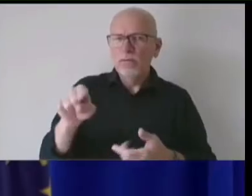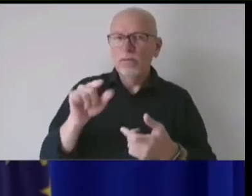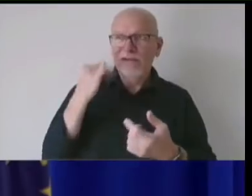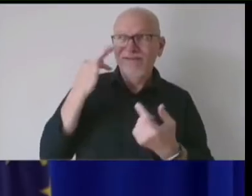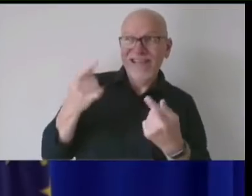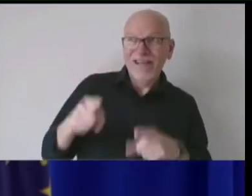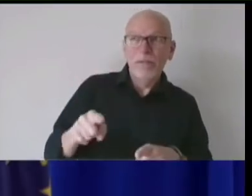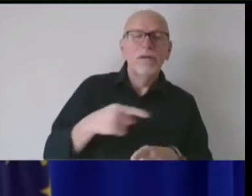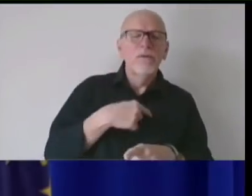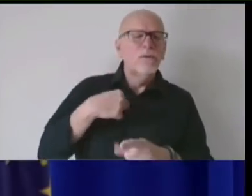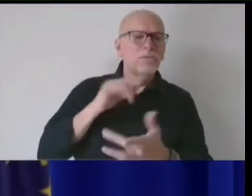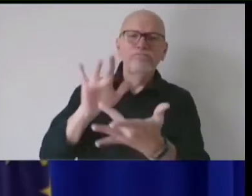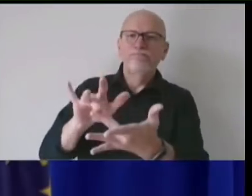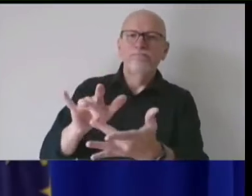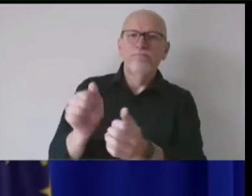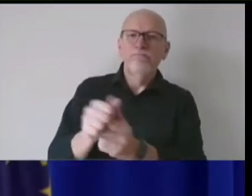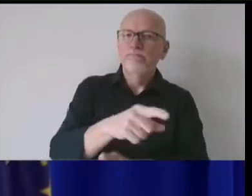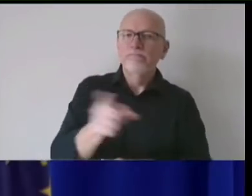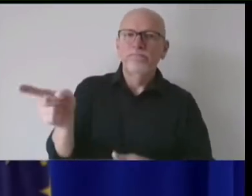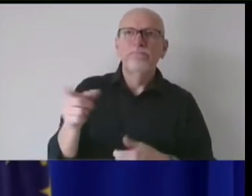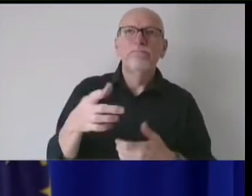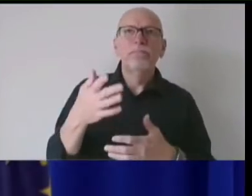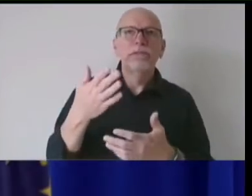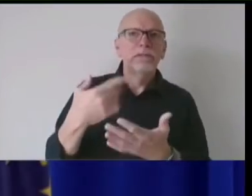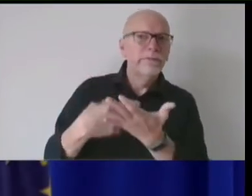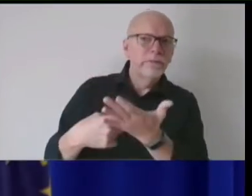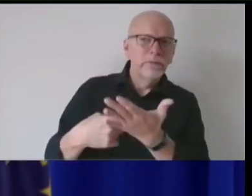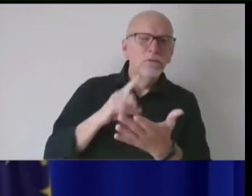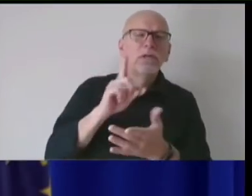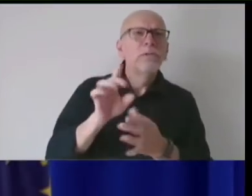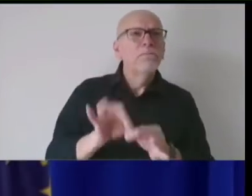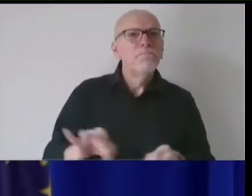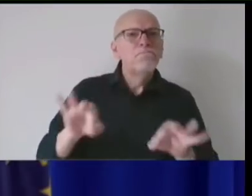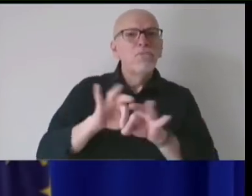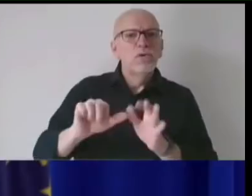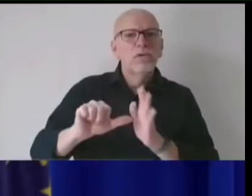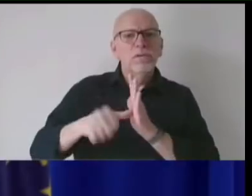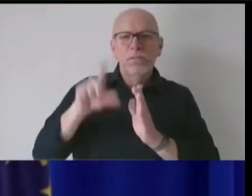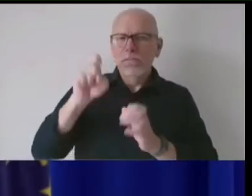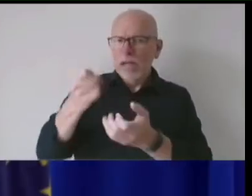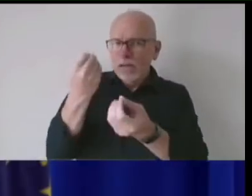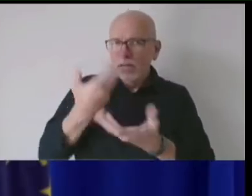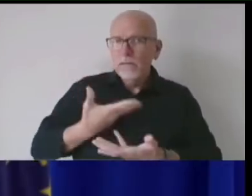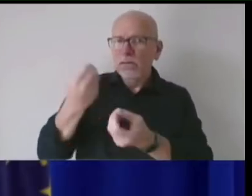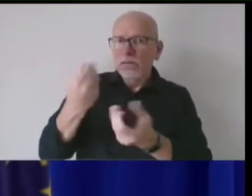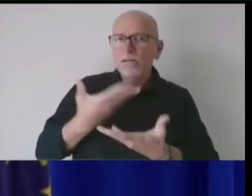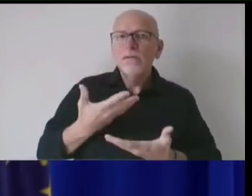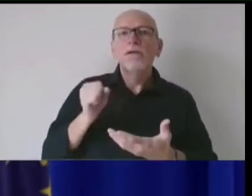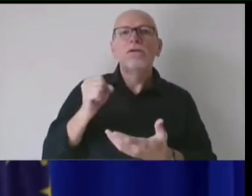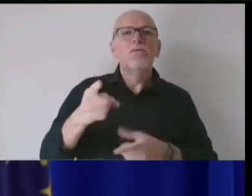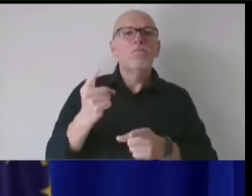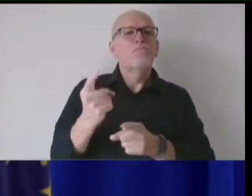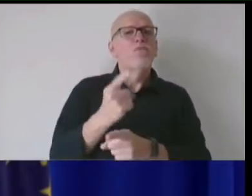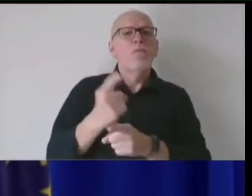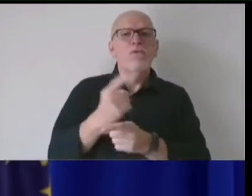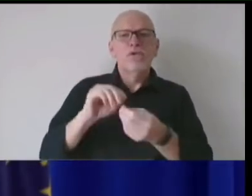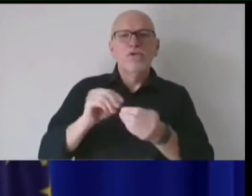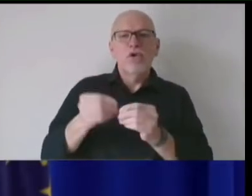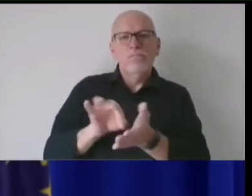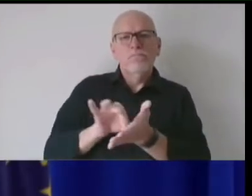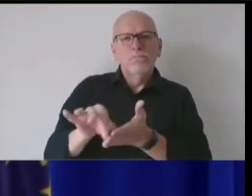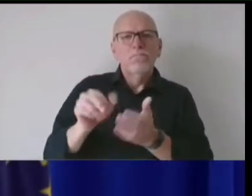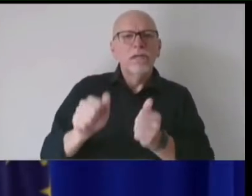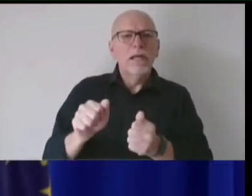reaching out directly to them and discussing the importance of reporting these cases so that the appropriate number of students can